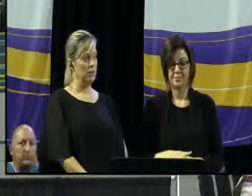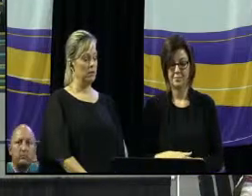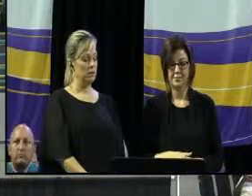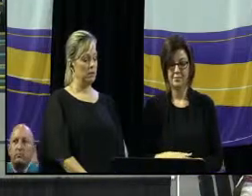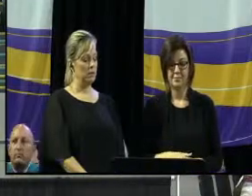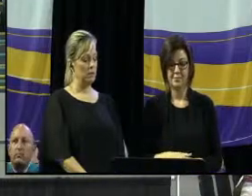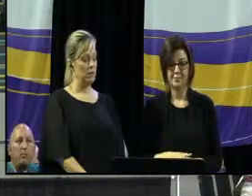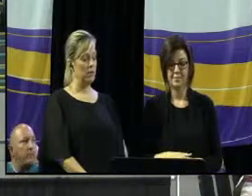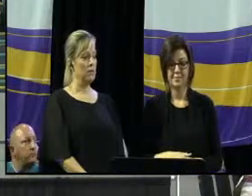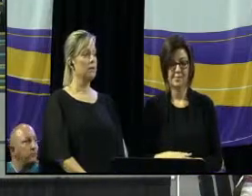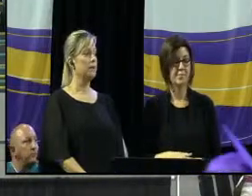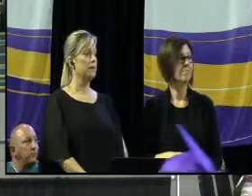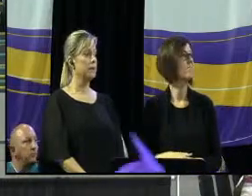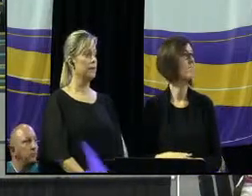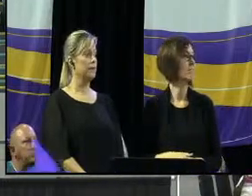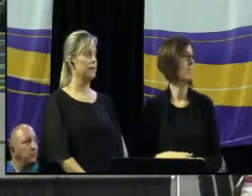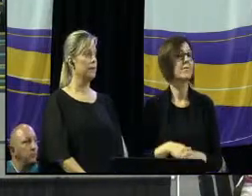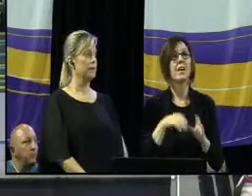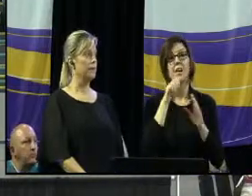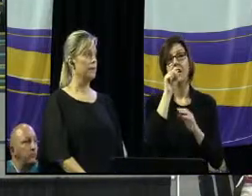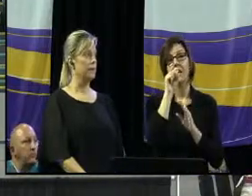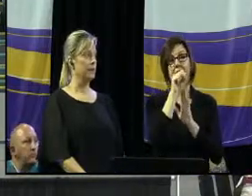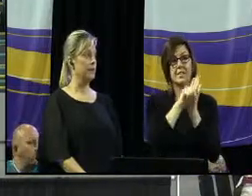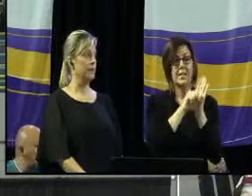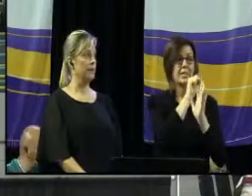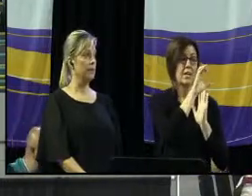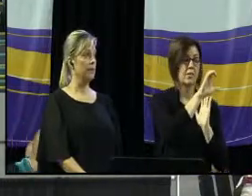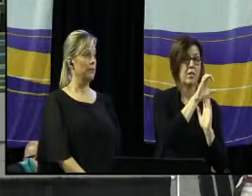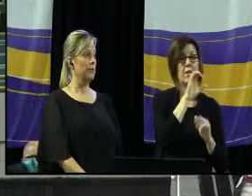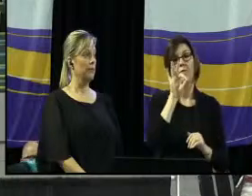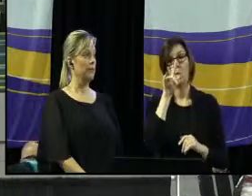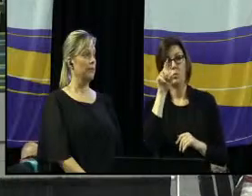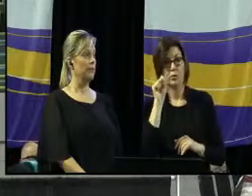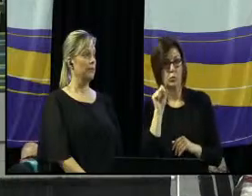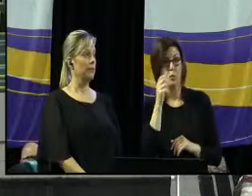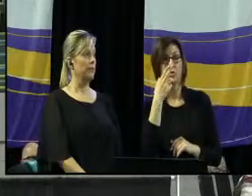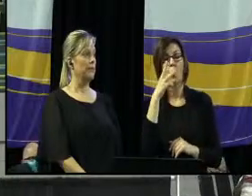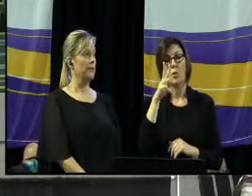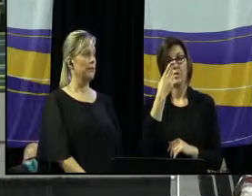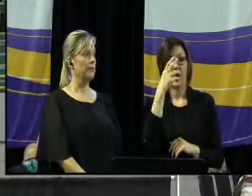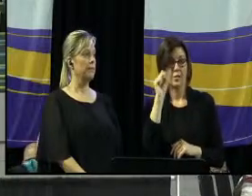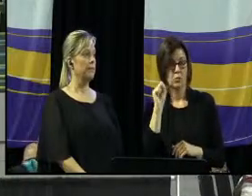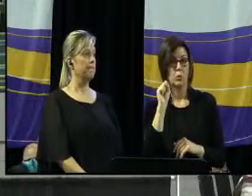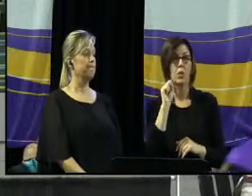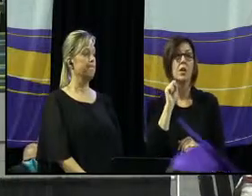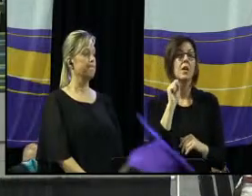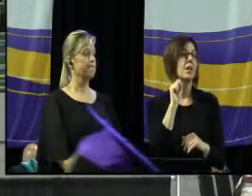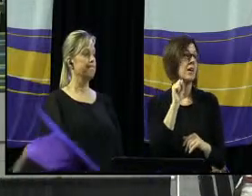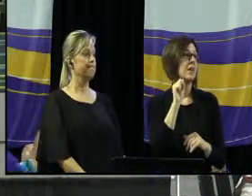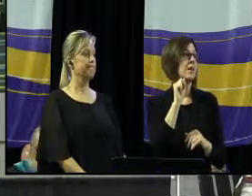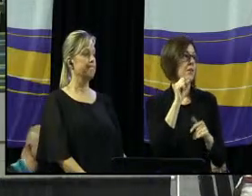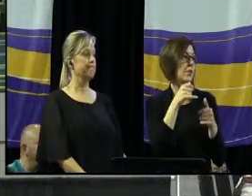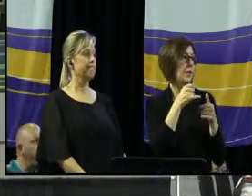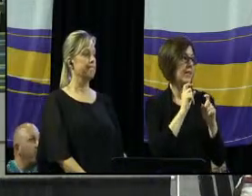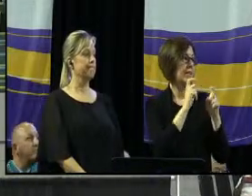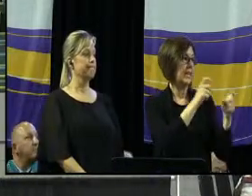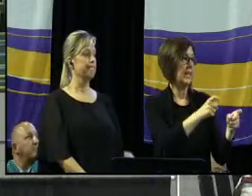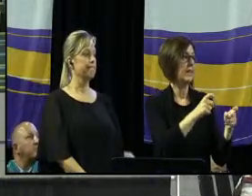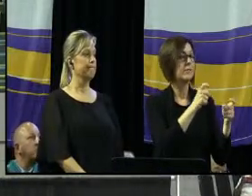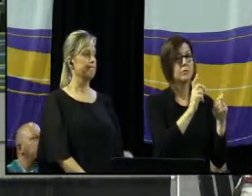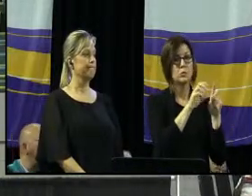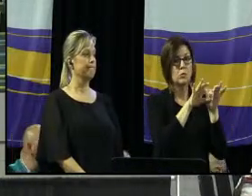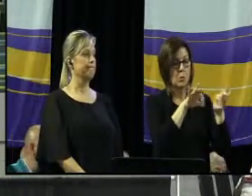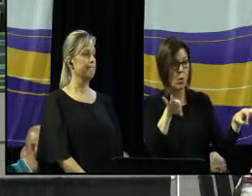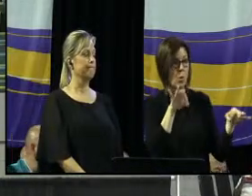The State of South Carolina, Florence School District 1 and Wilson High School posthumously recognizes and awards a high